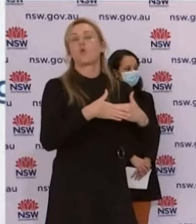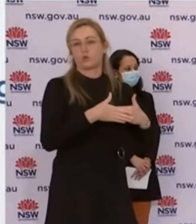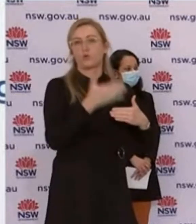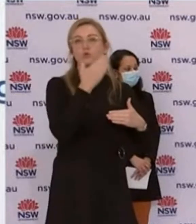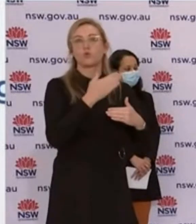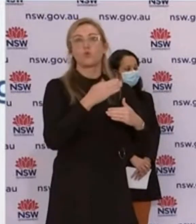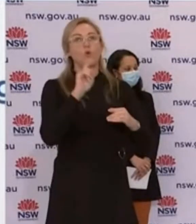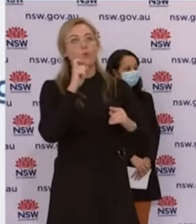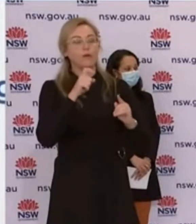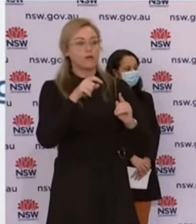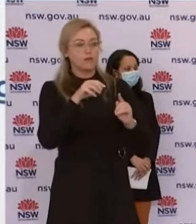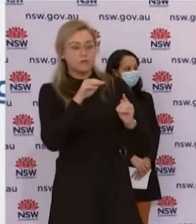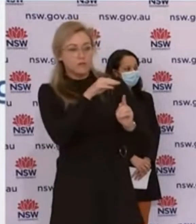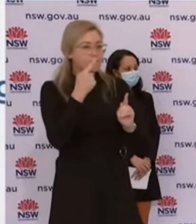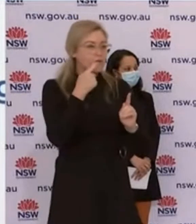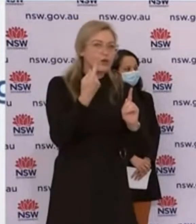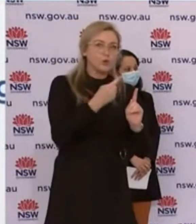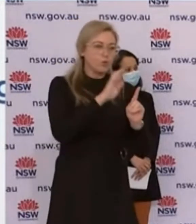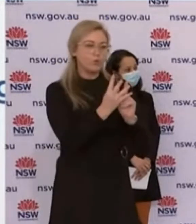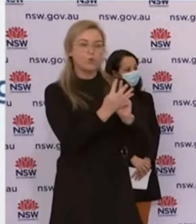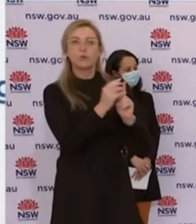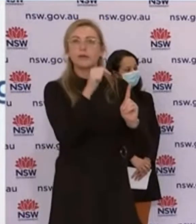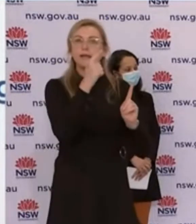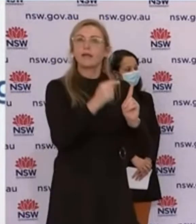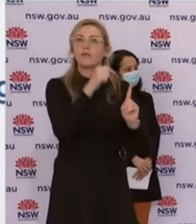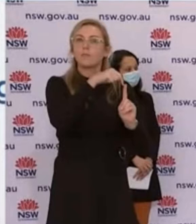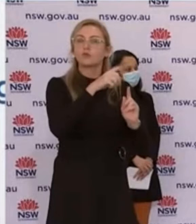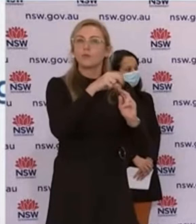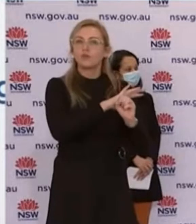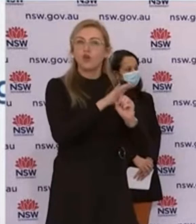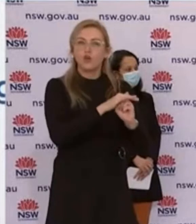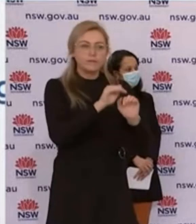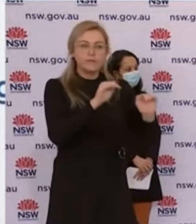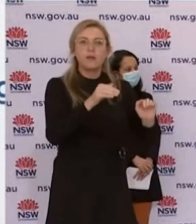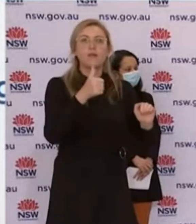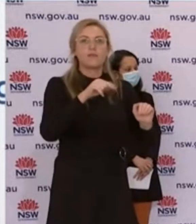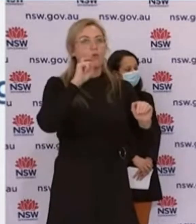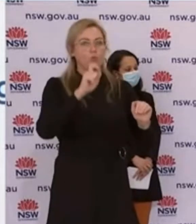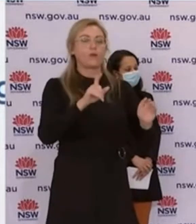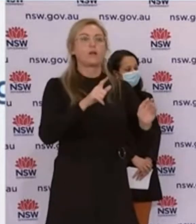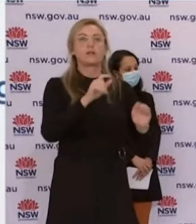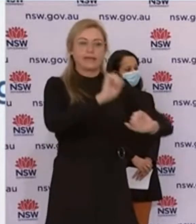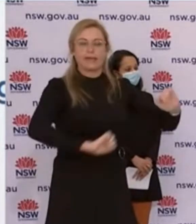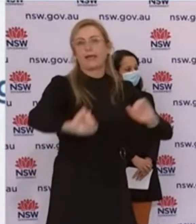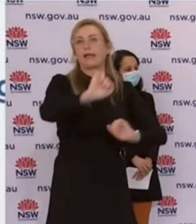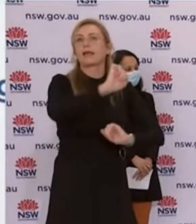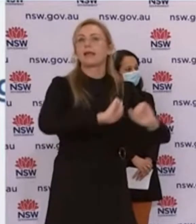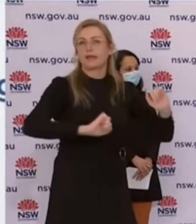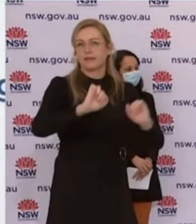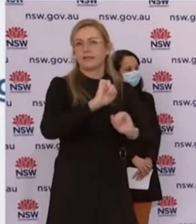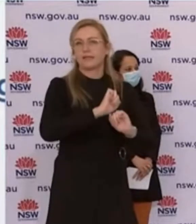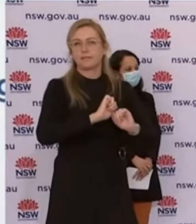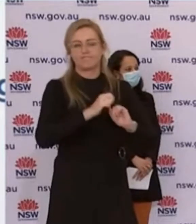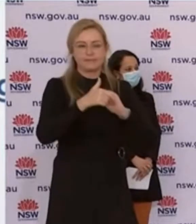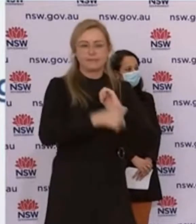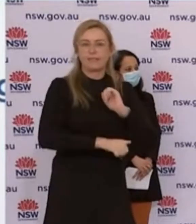relevant contact tracing, make sure that those who need to isolate do so. There is a deep clean conducted on those schools, and then they're reopened